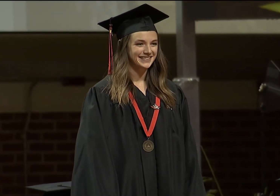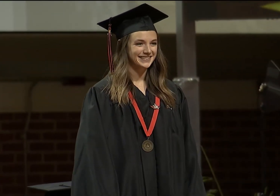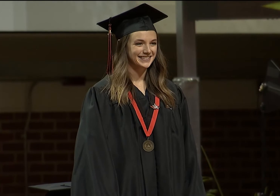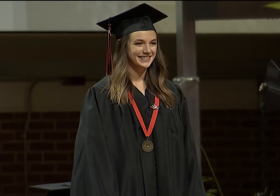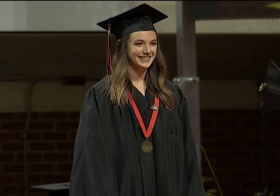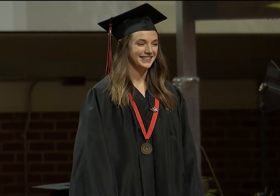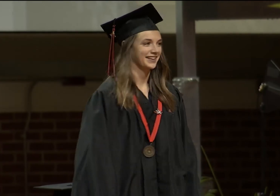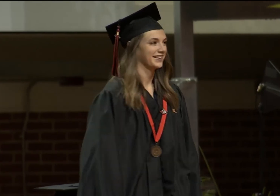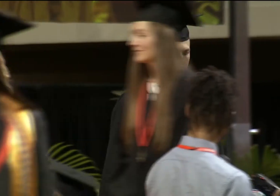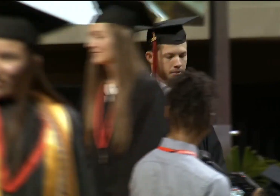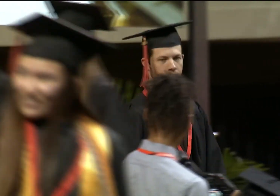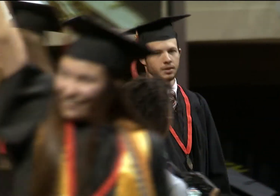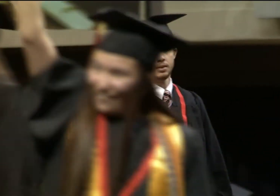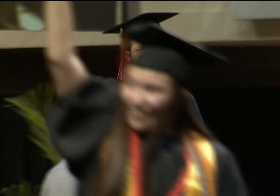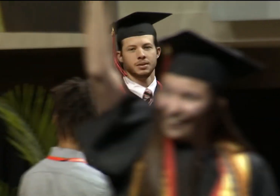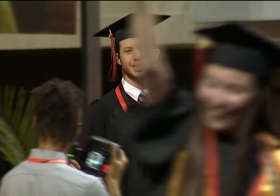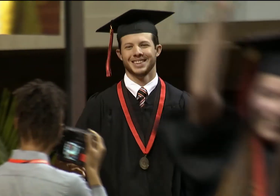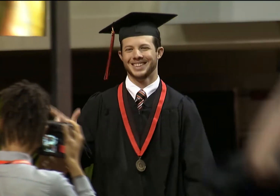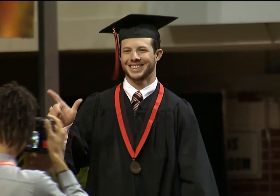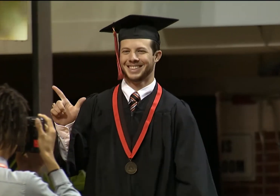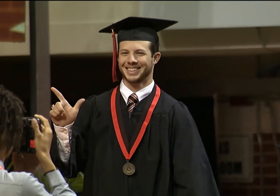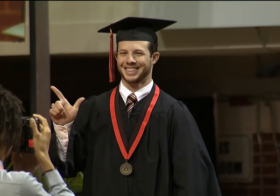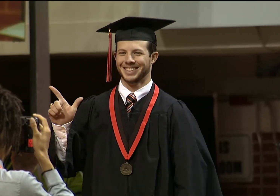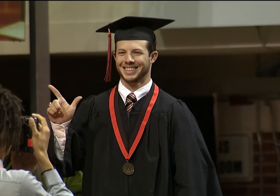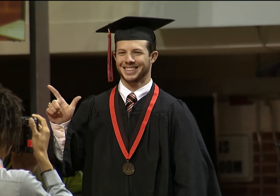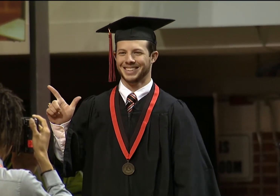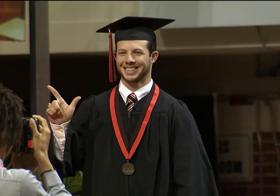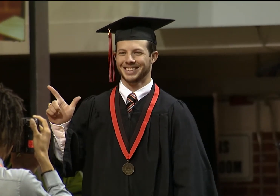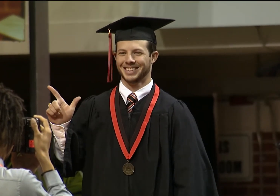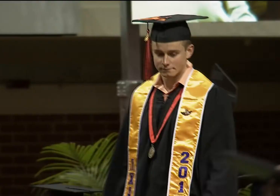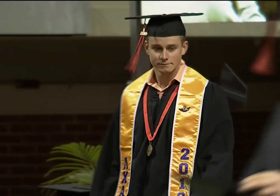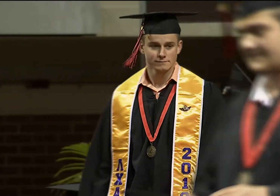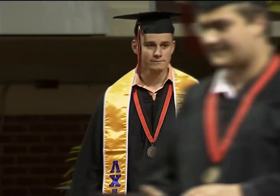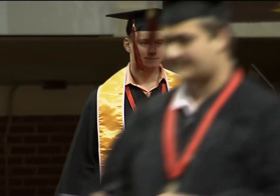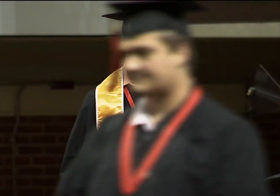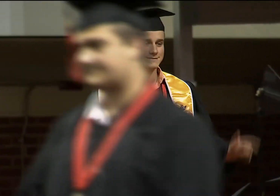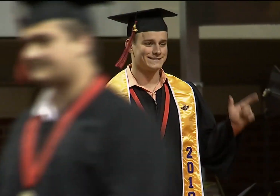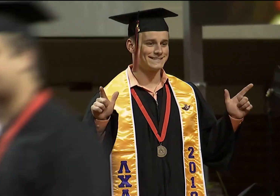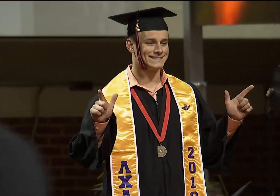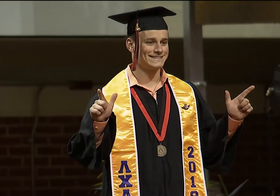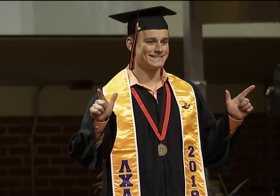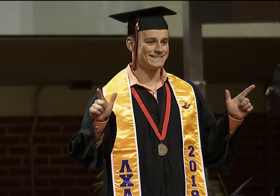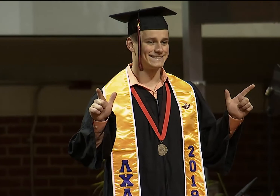Heather Atkinson. Zachary Boydston.